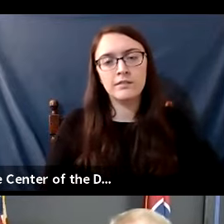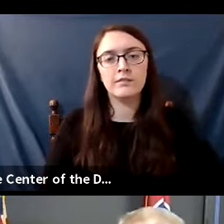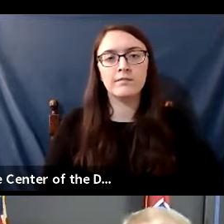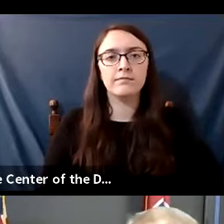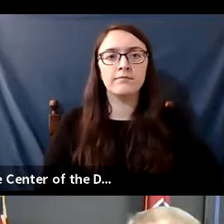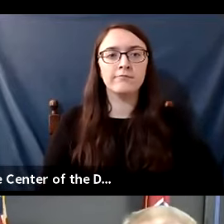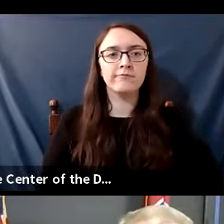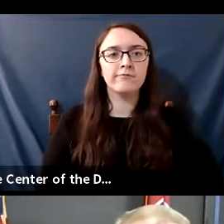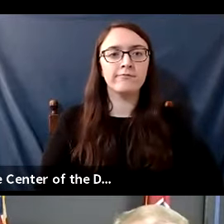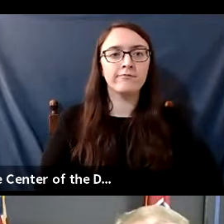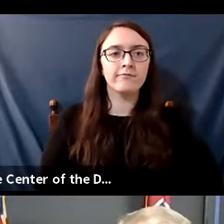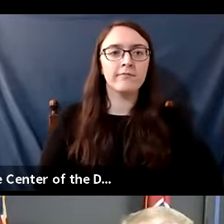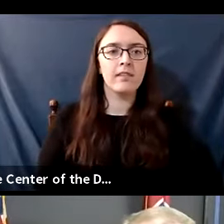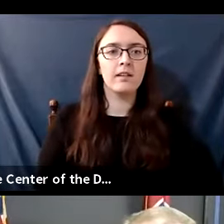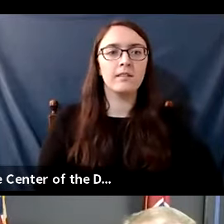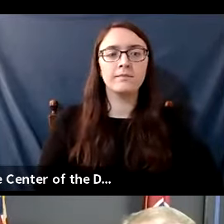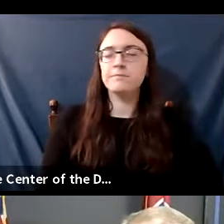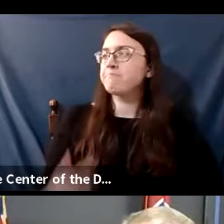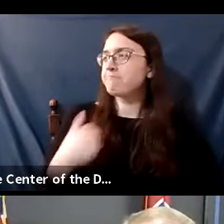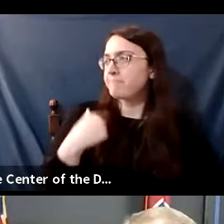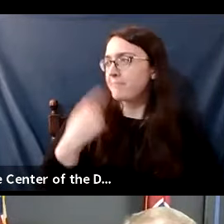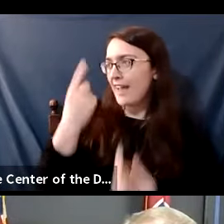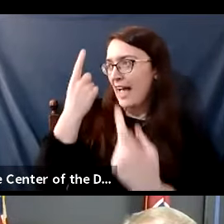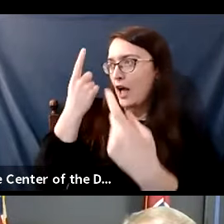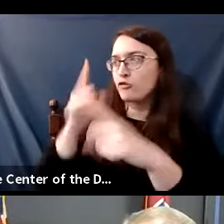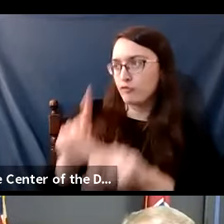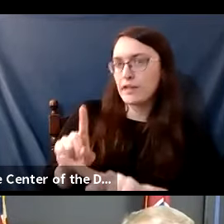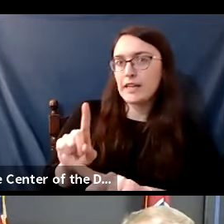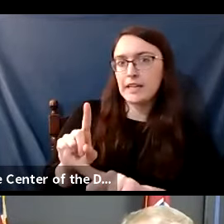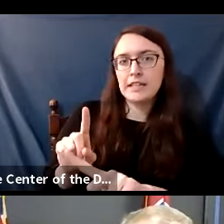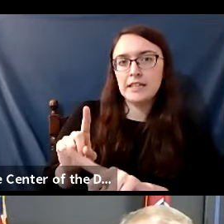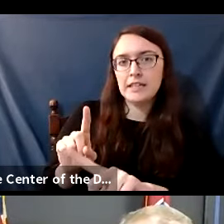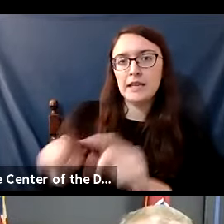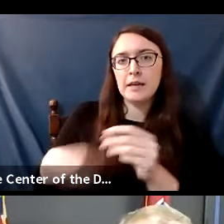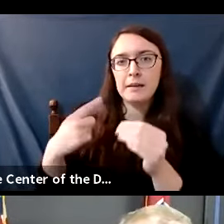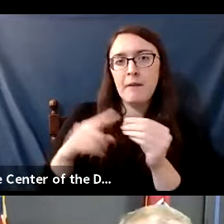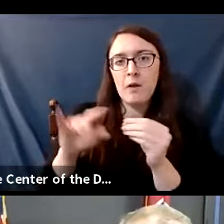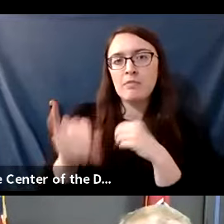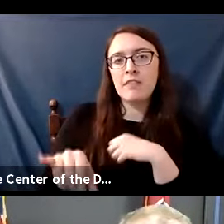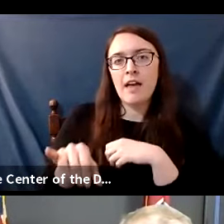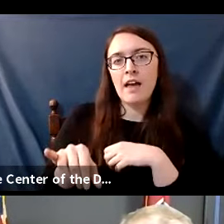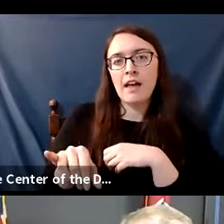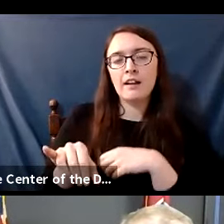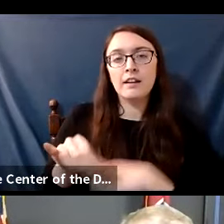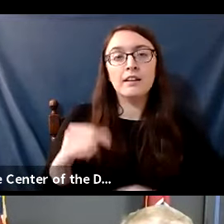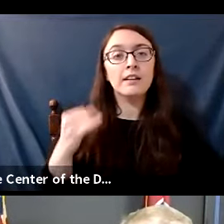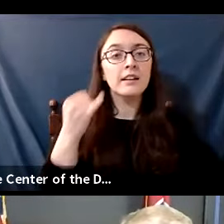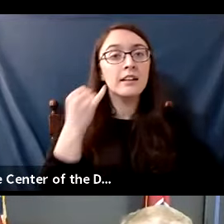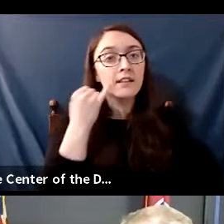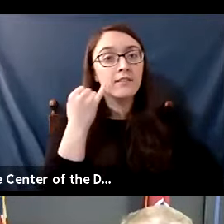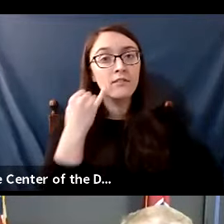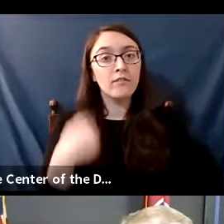Well, and I'm like-minded in general on that, in that again, if we